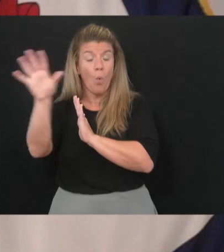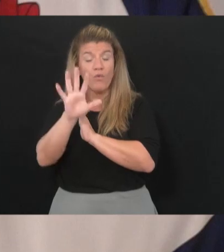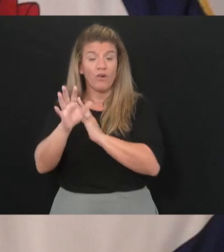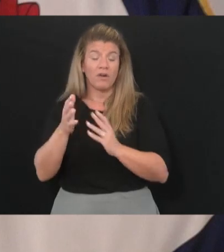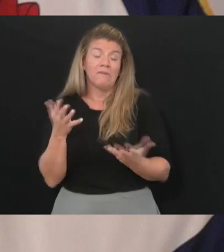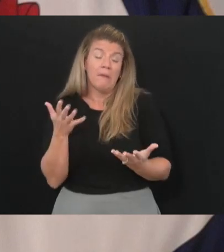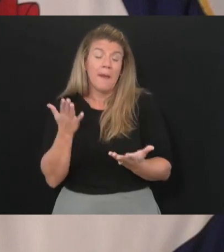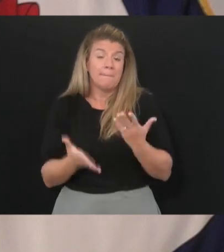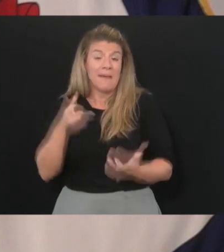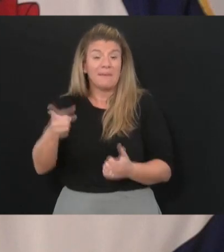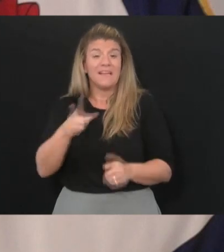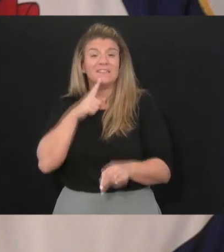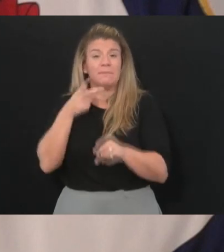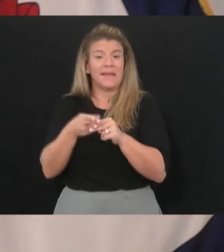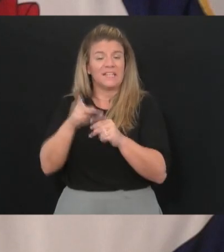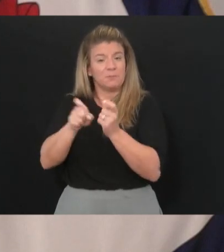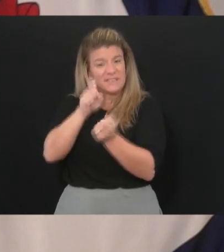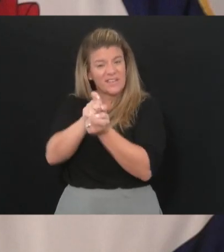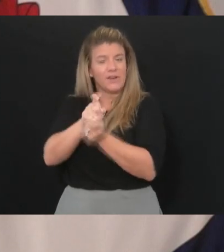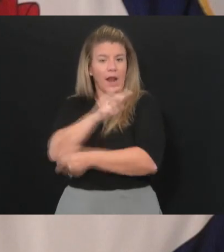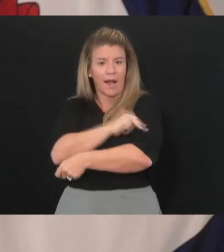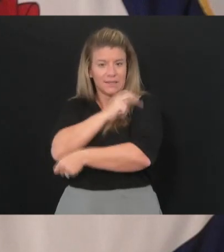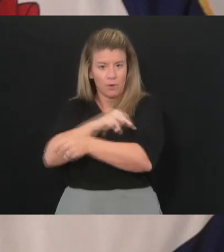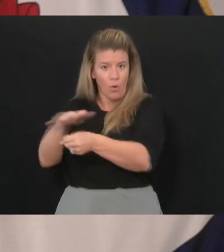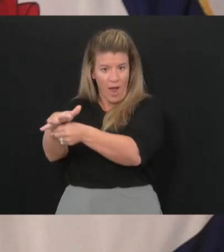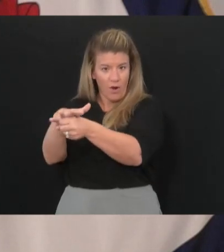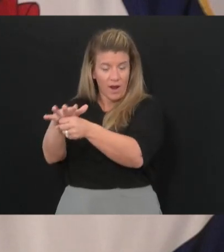at the hospital. But it is,